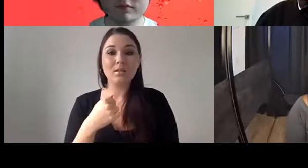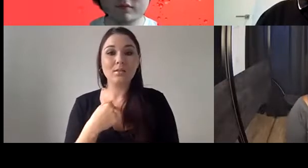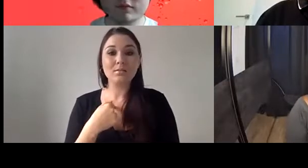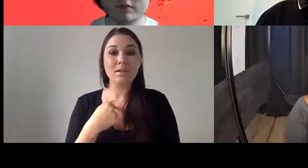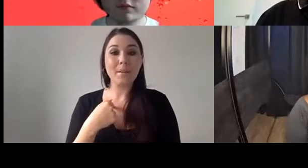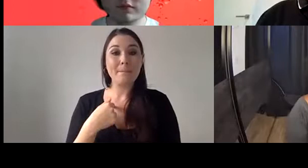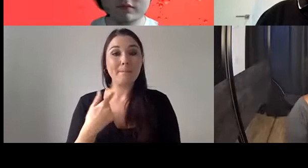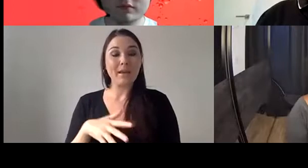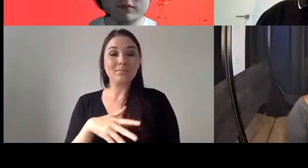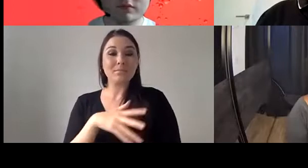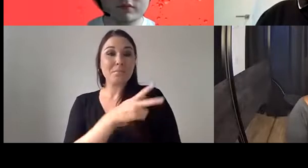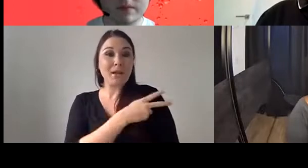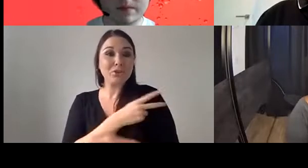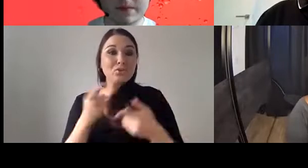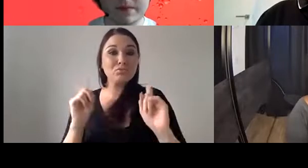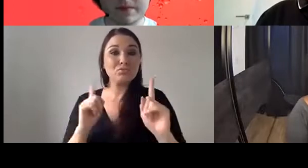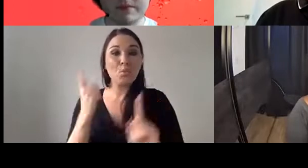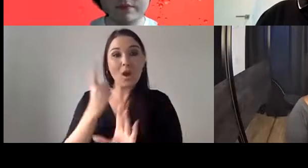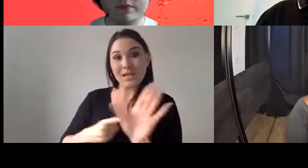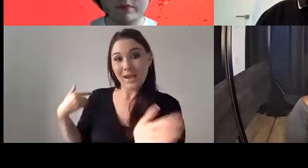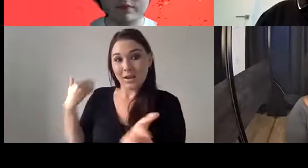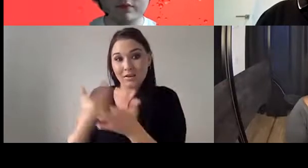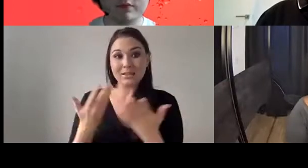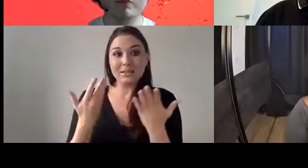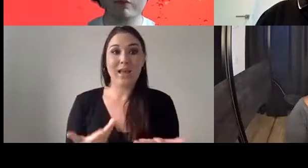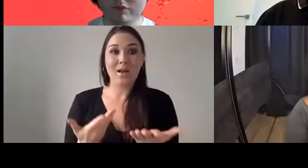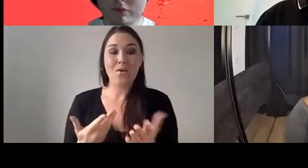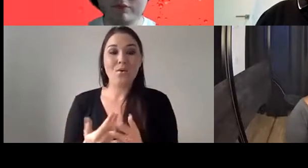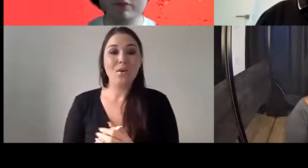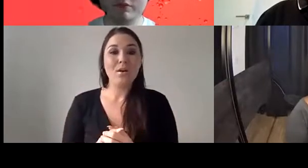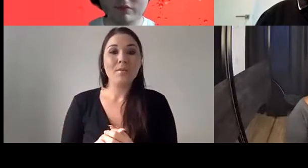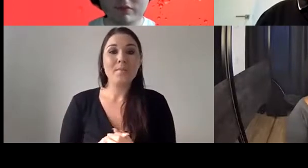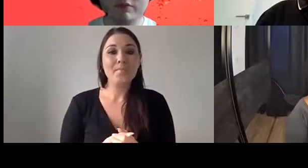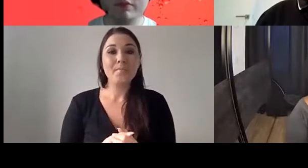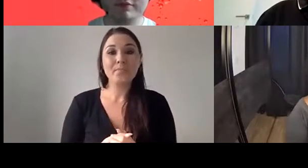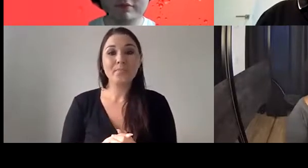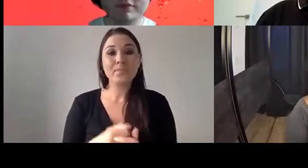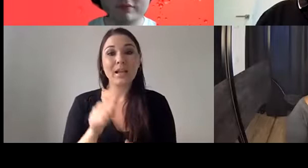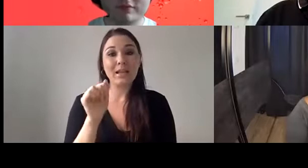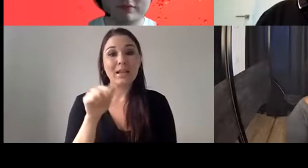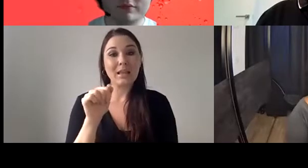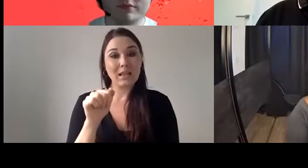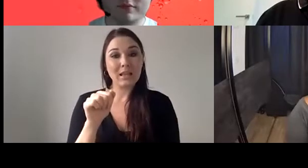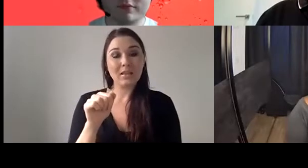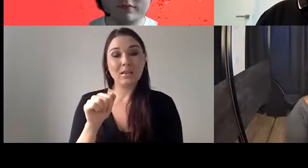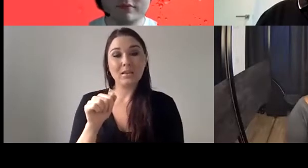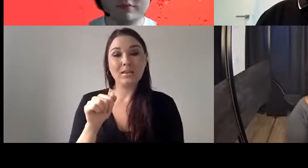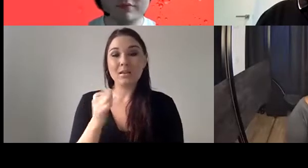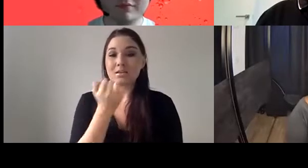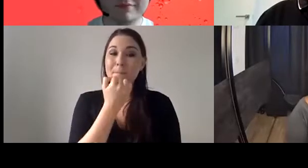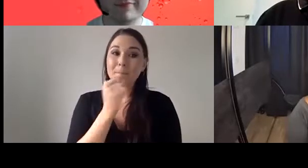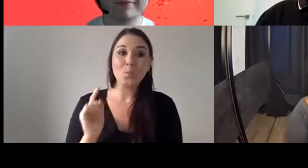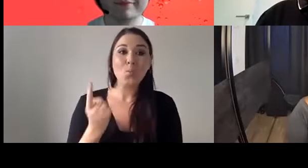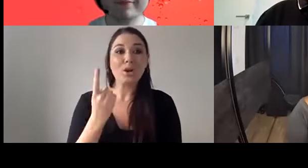manager for 1.5 years now. I'm also specialized in D&I. And yeah, regarding the number one